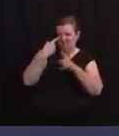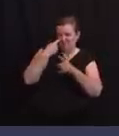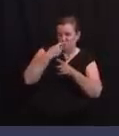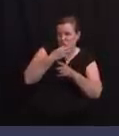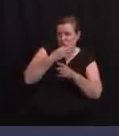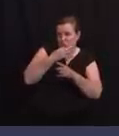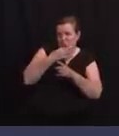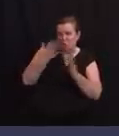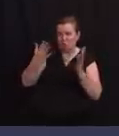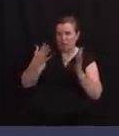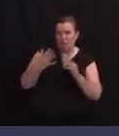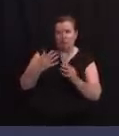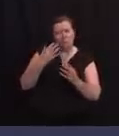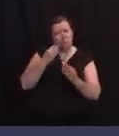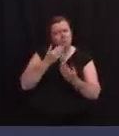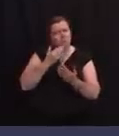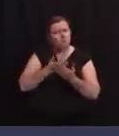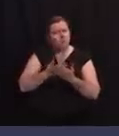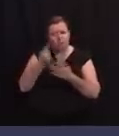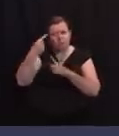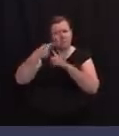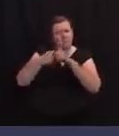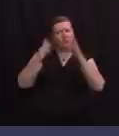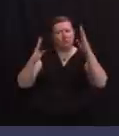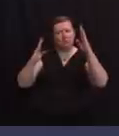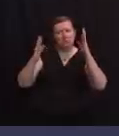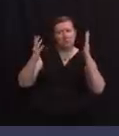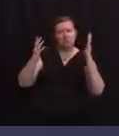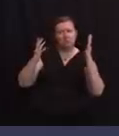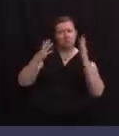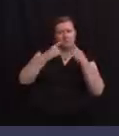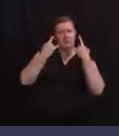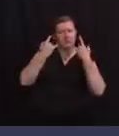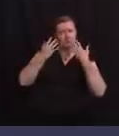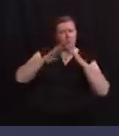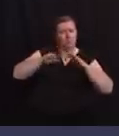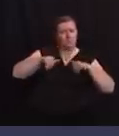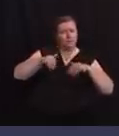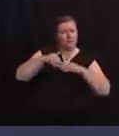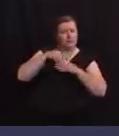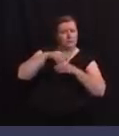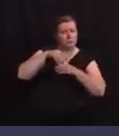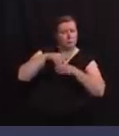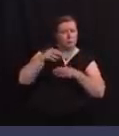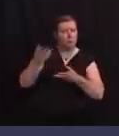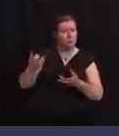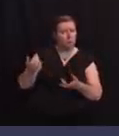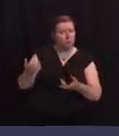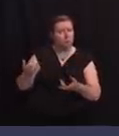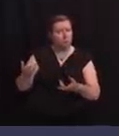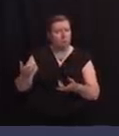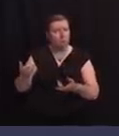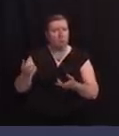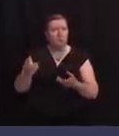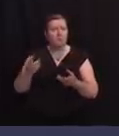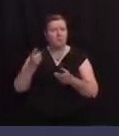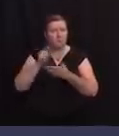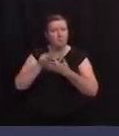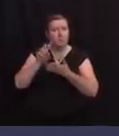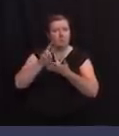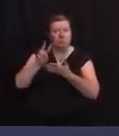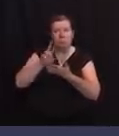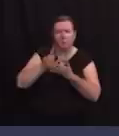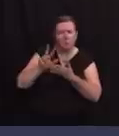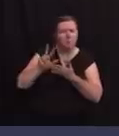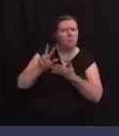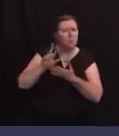the, I think you all would expect you'd have to wait a couple of weeks after that, but now almost 4 weeks in, you'd have some sense as to whether